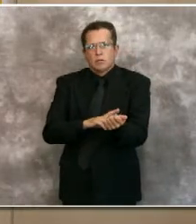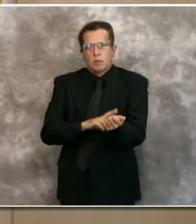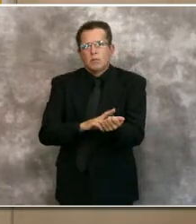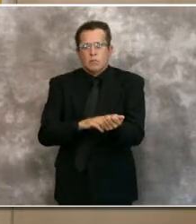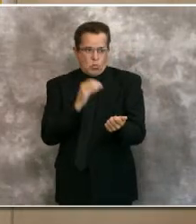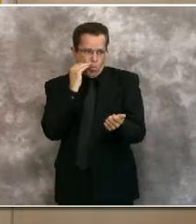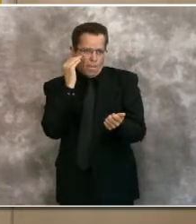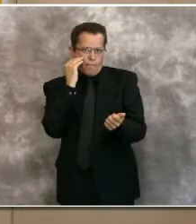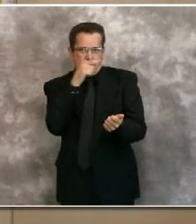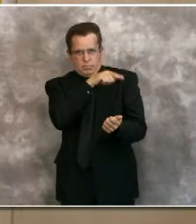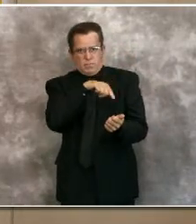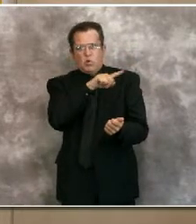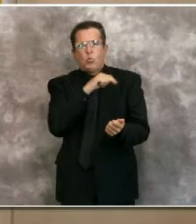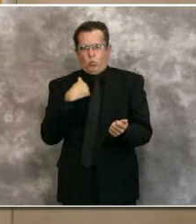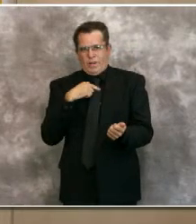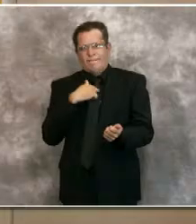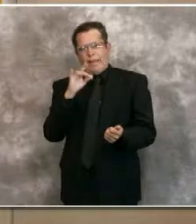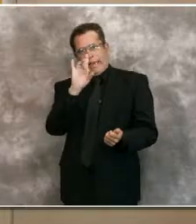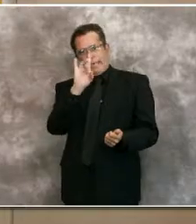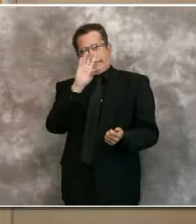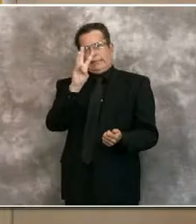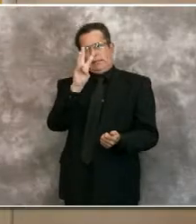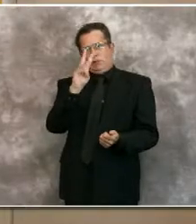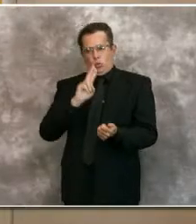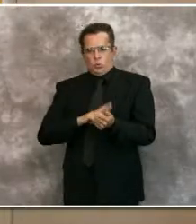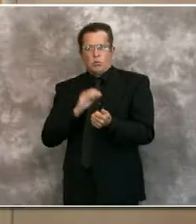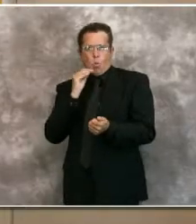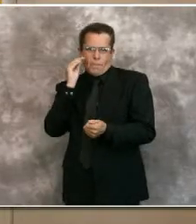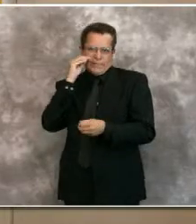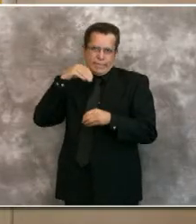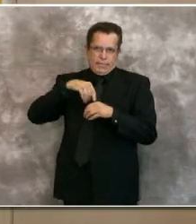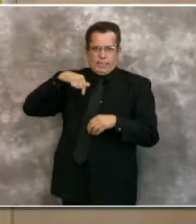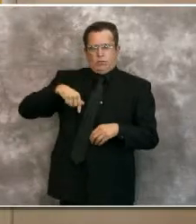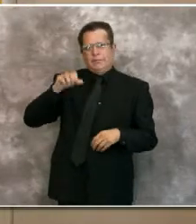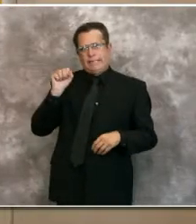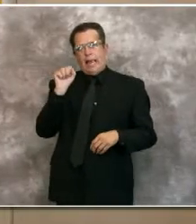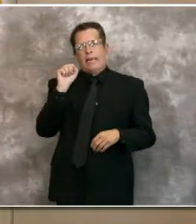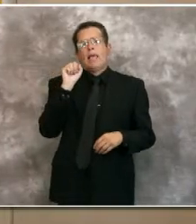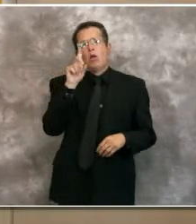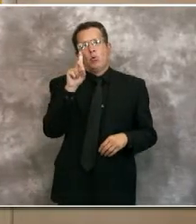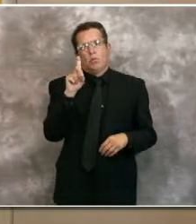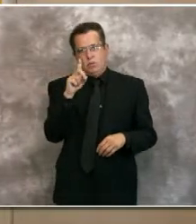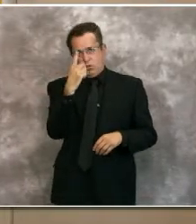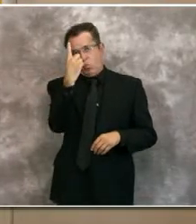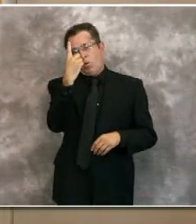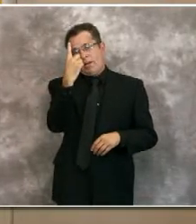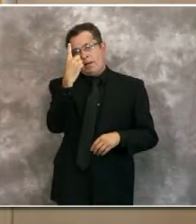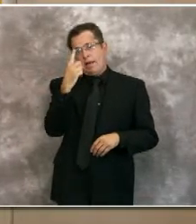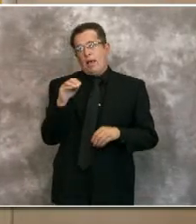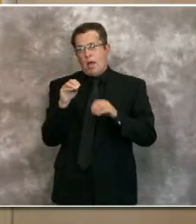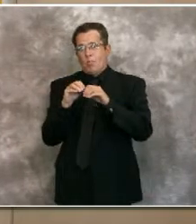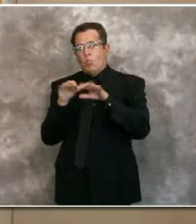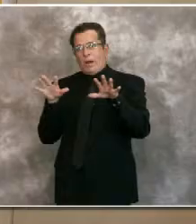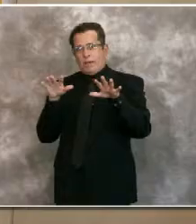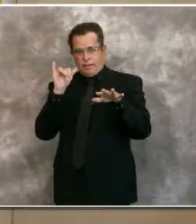there's a total of 86 total in the County of San Diego. We have had 1 outbreak in this group setting